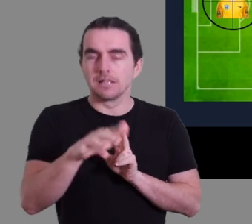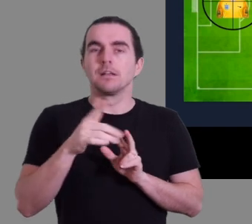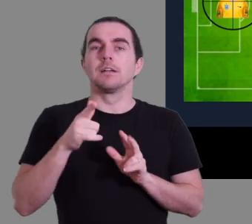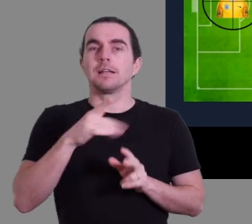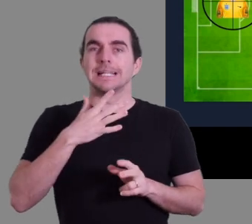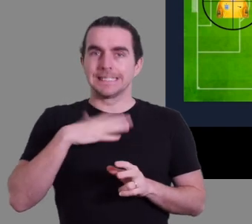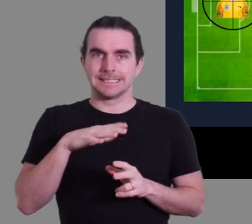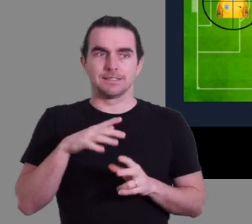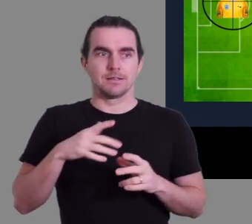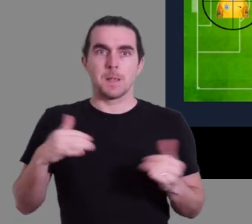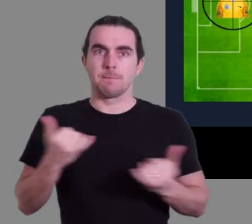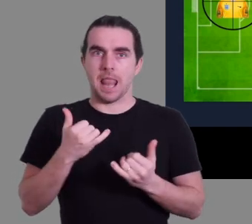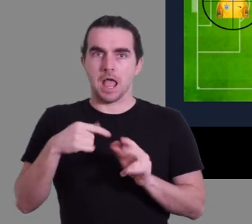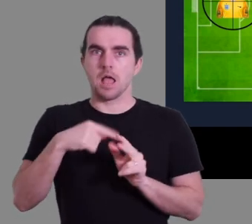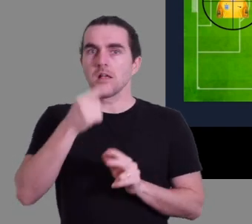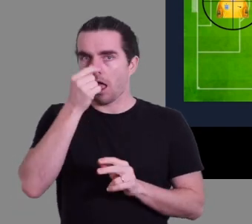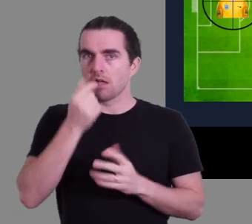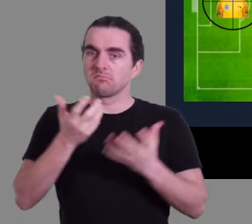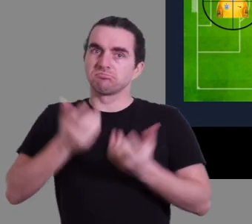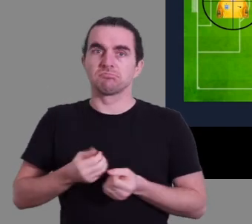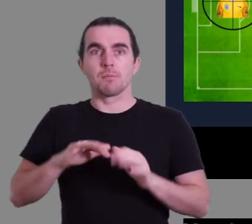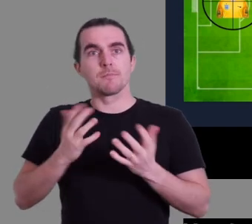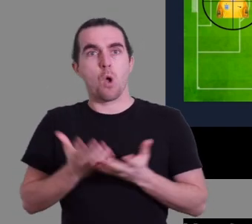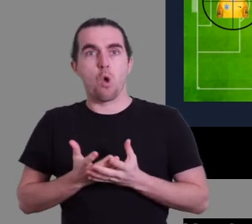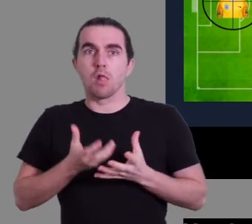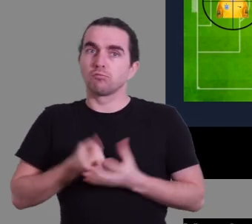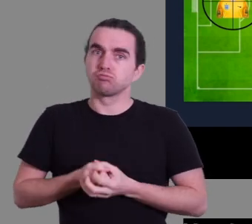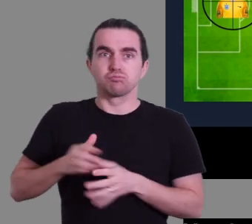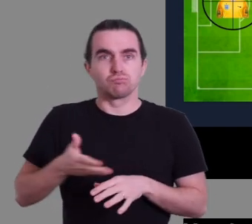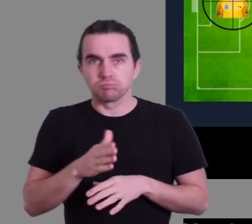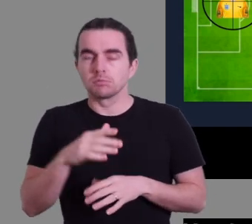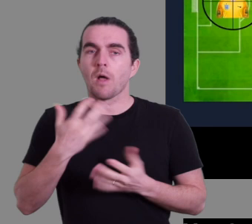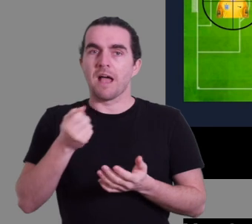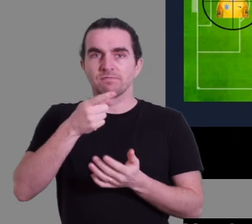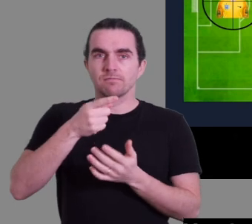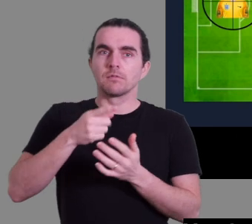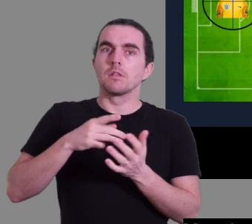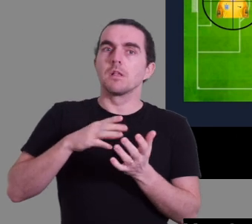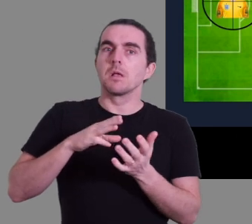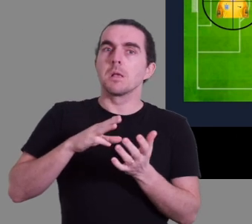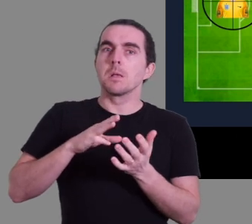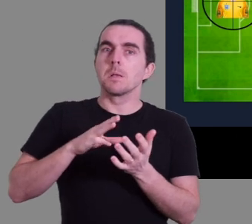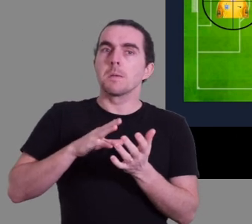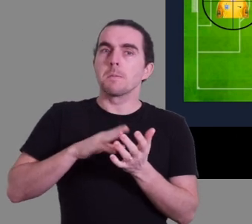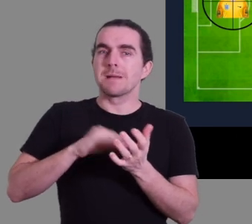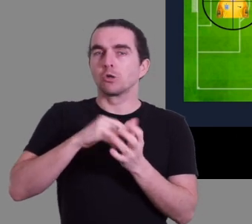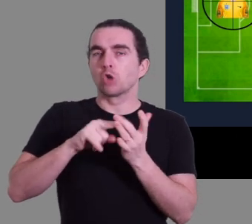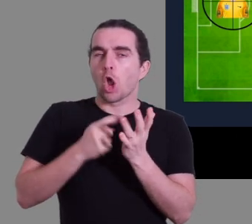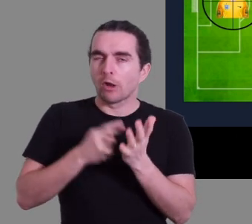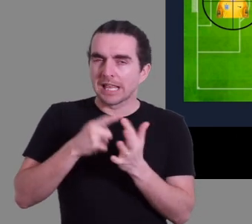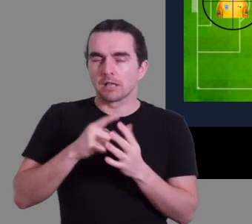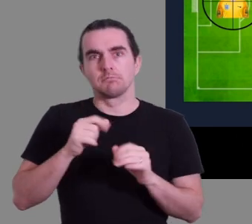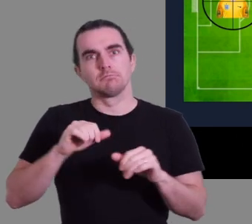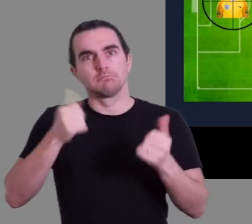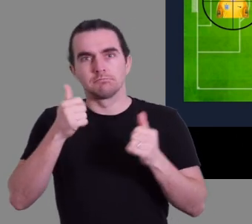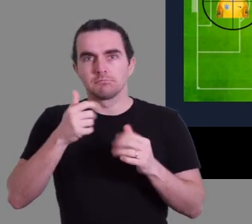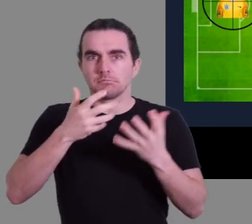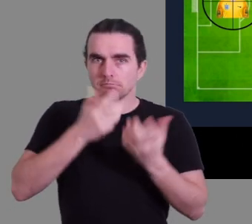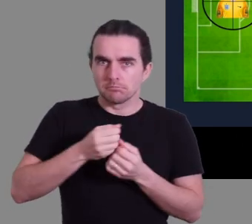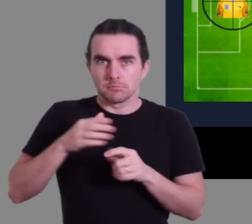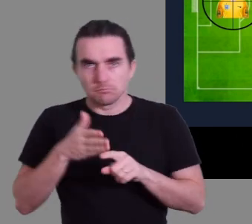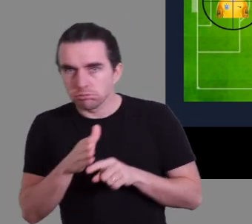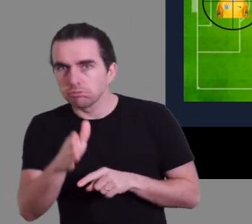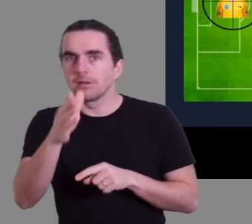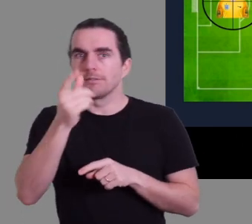he needed players who could handle the ball and bring it out. And you had Maguire coming out from the left centre back, really well. So, that would be